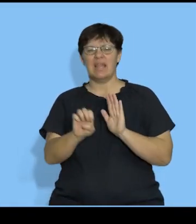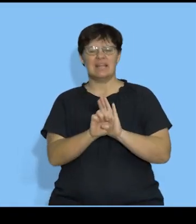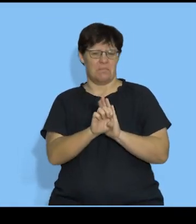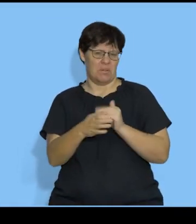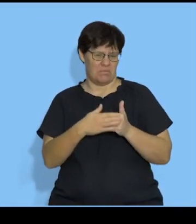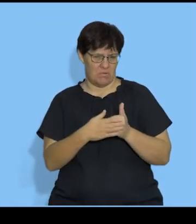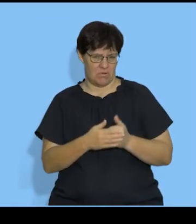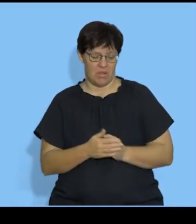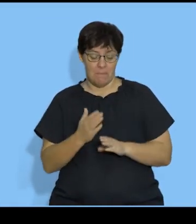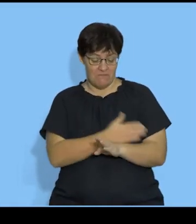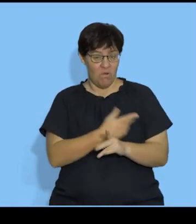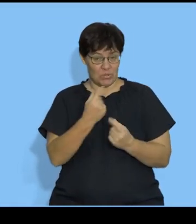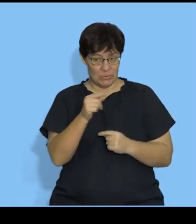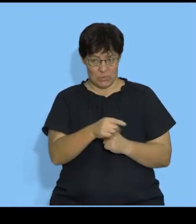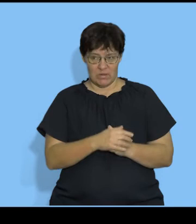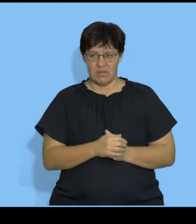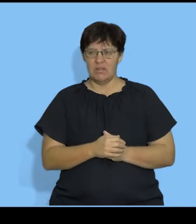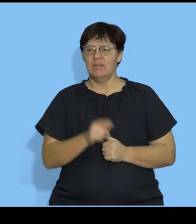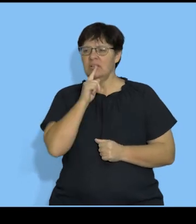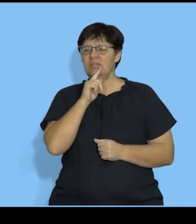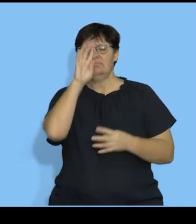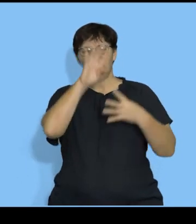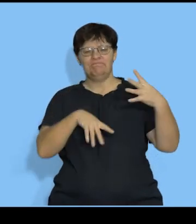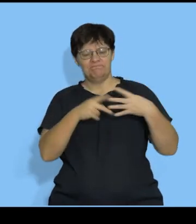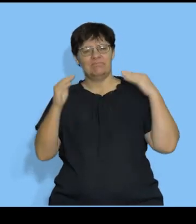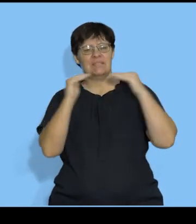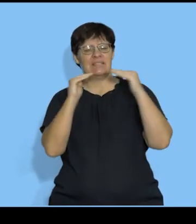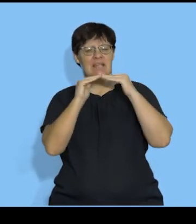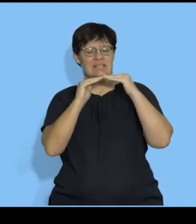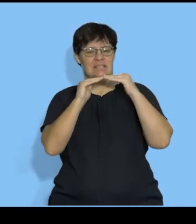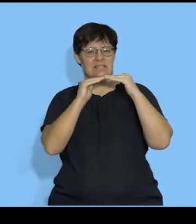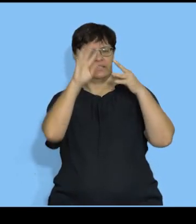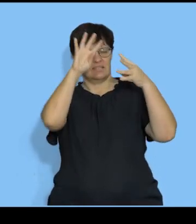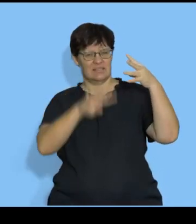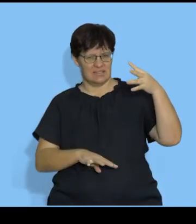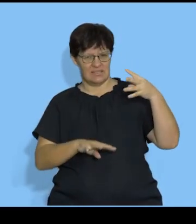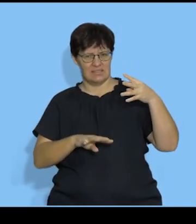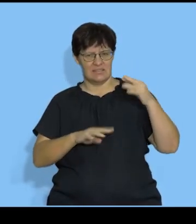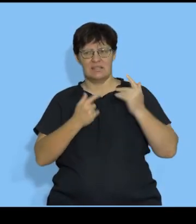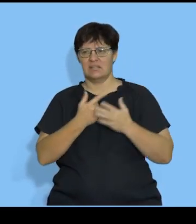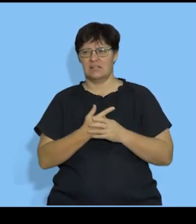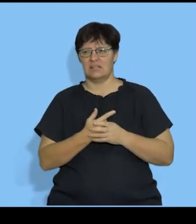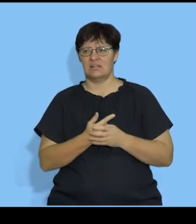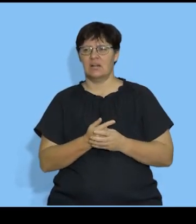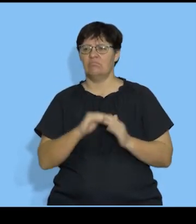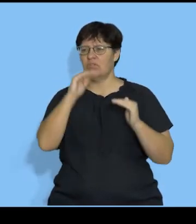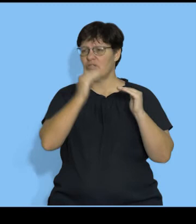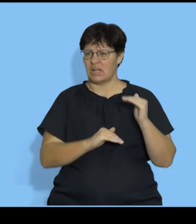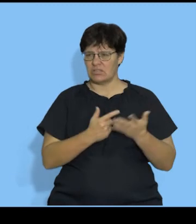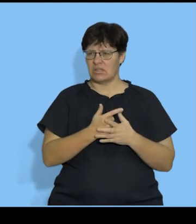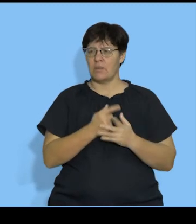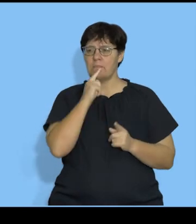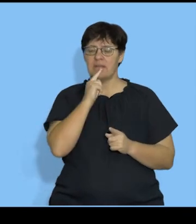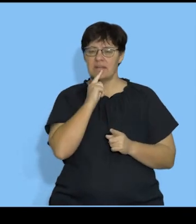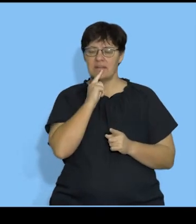okay? But before we do that, the table of standard reduction potential, what exactly does it do? instead of us using the